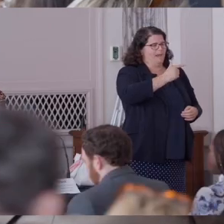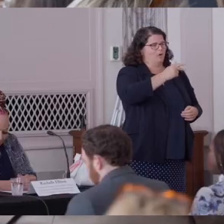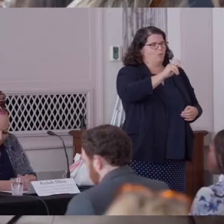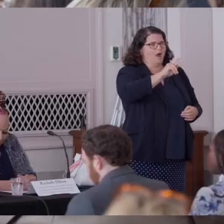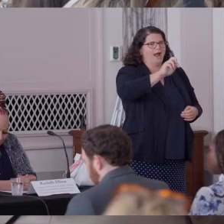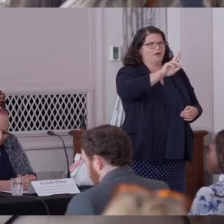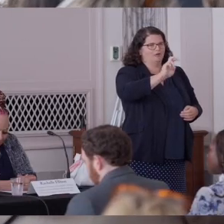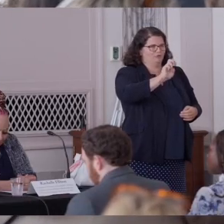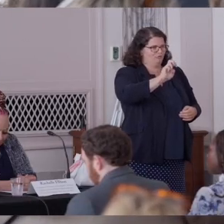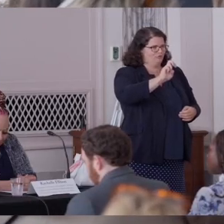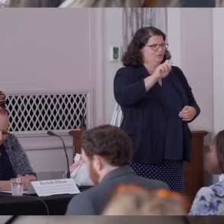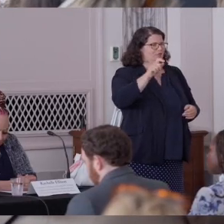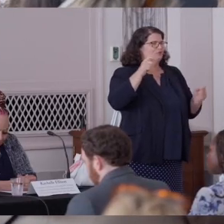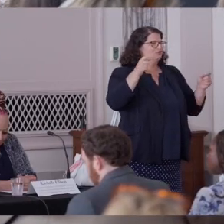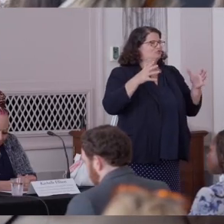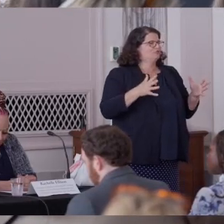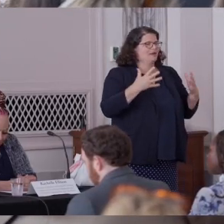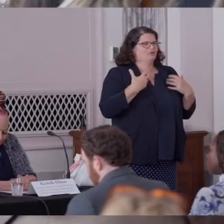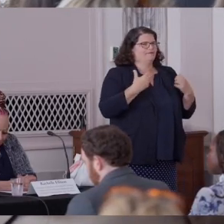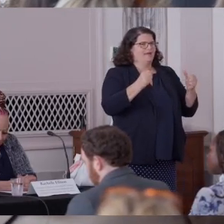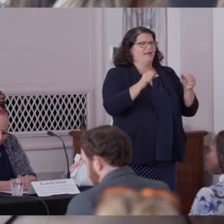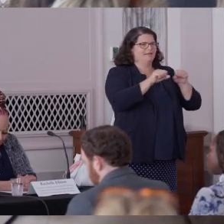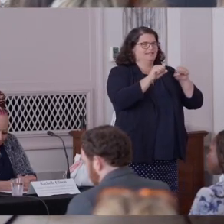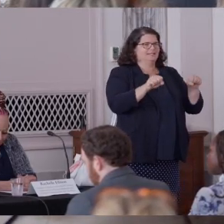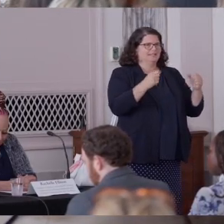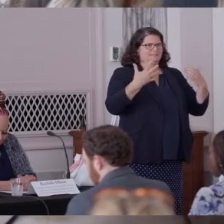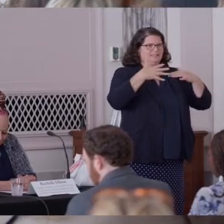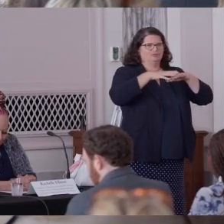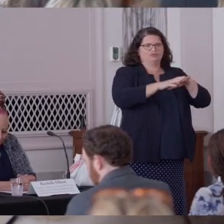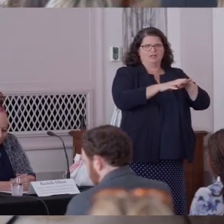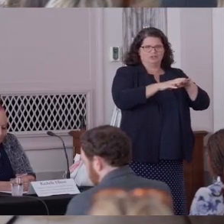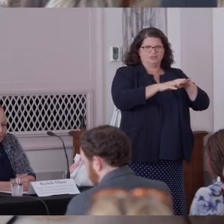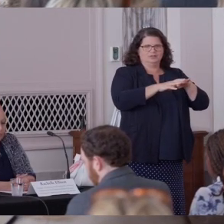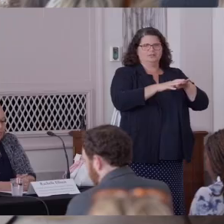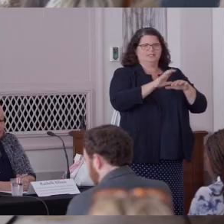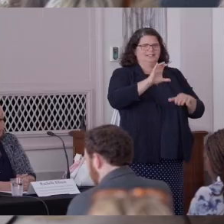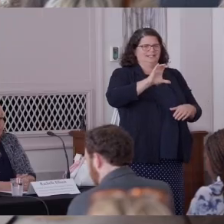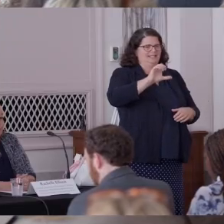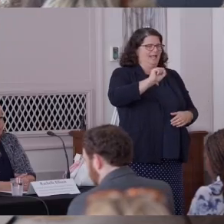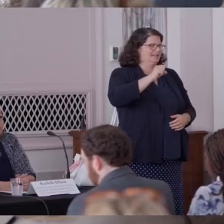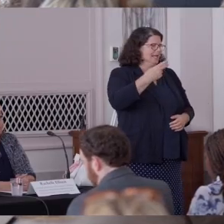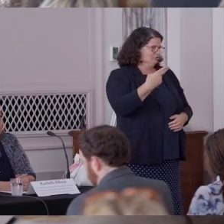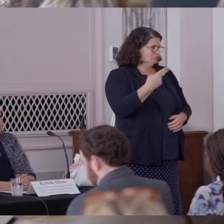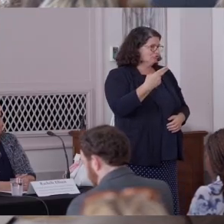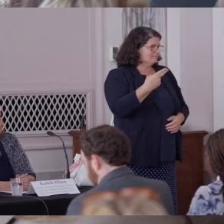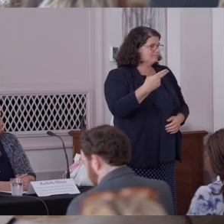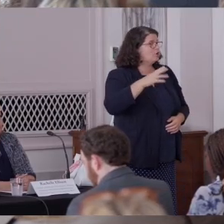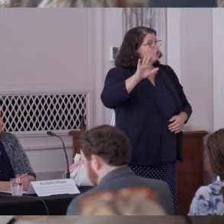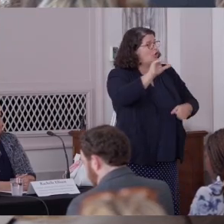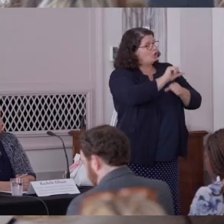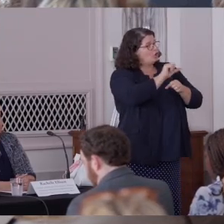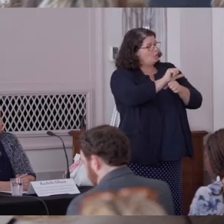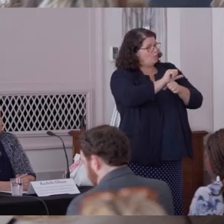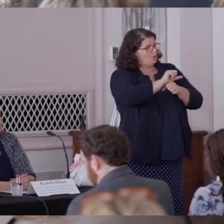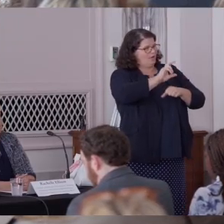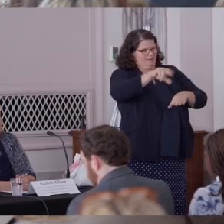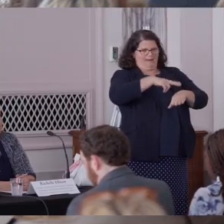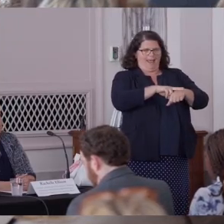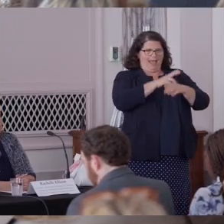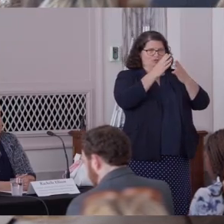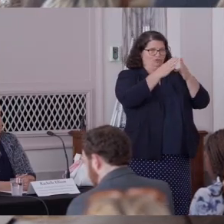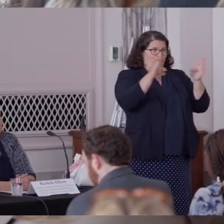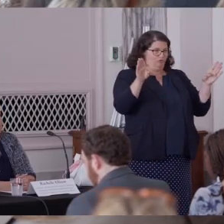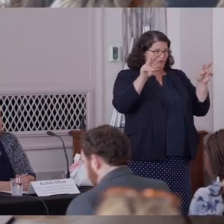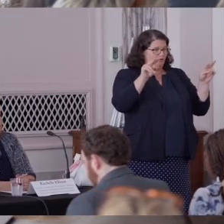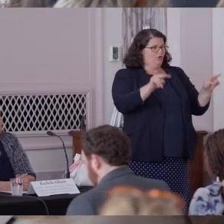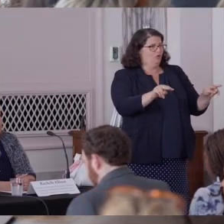Health Systems Integration for Corporation for Supportive Housing, or CSH. Her work nationally focuses on the intersection